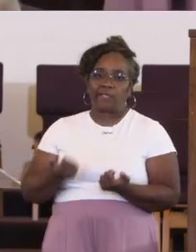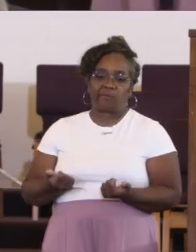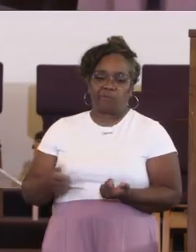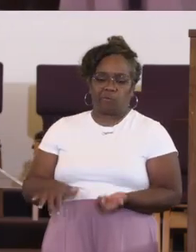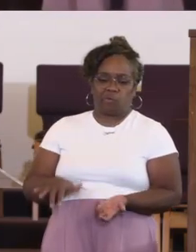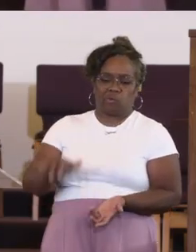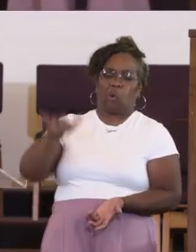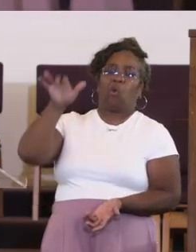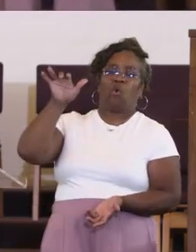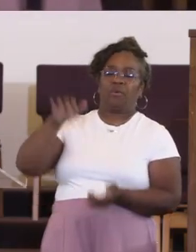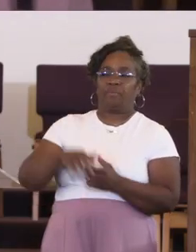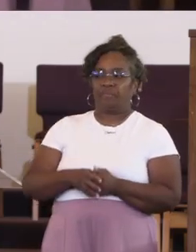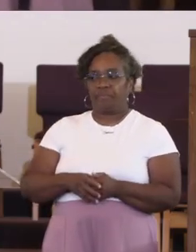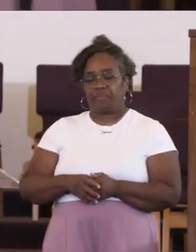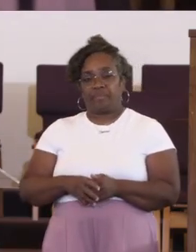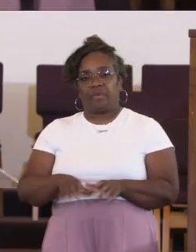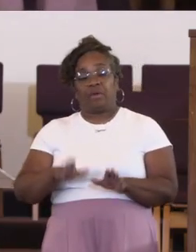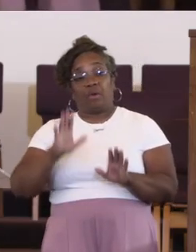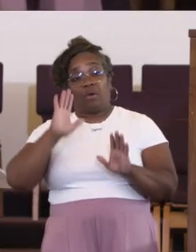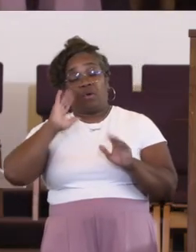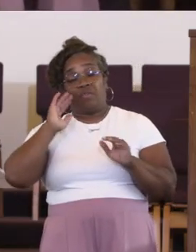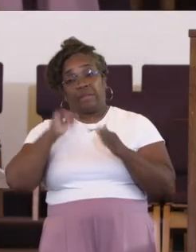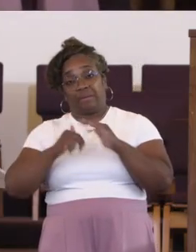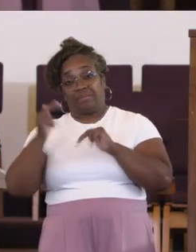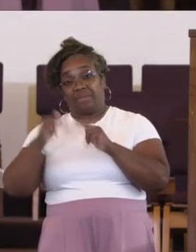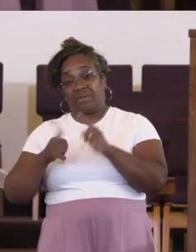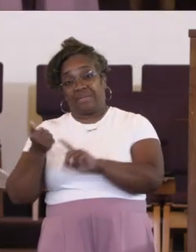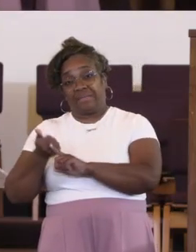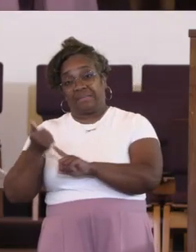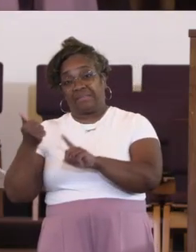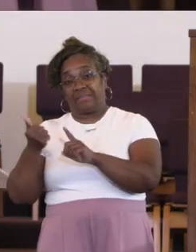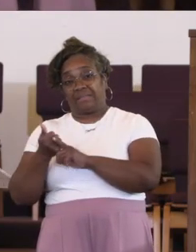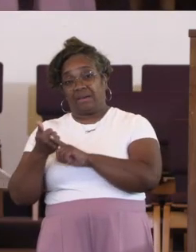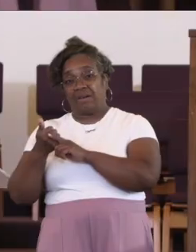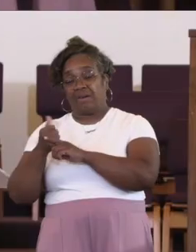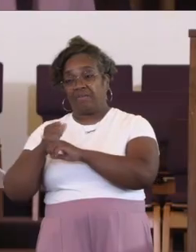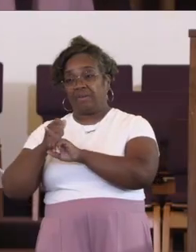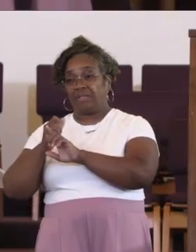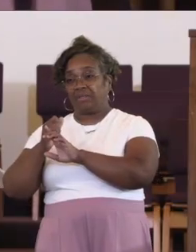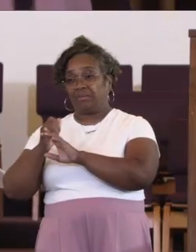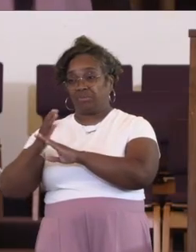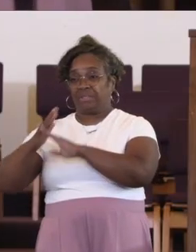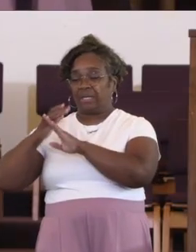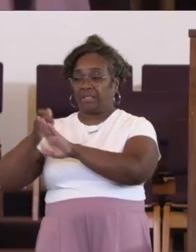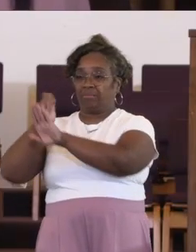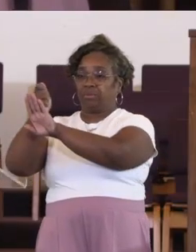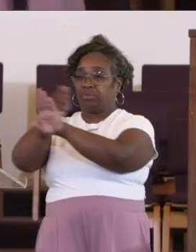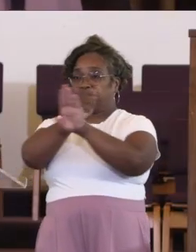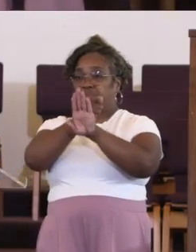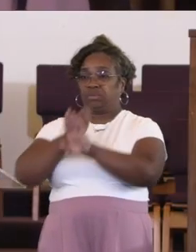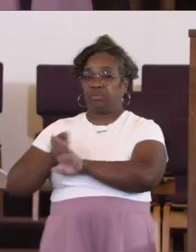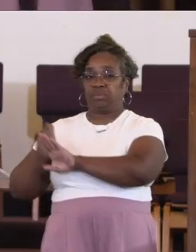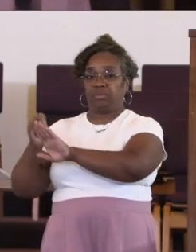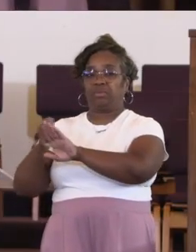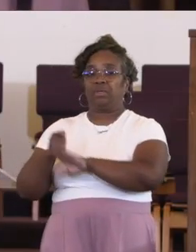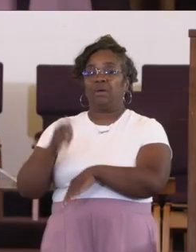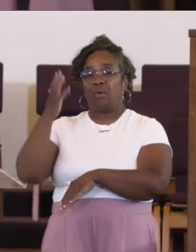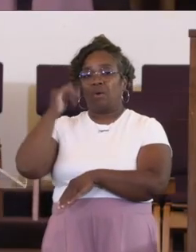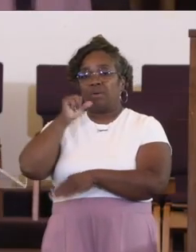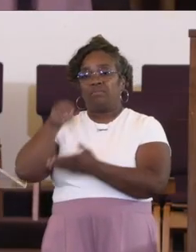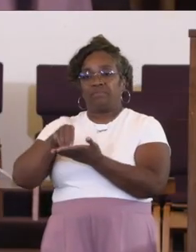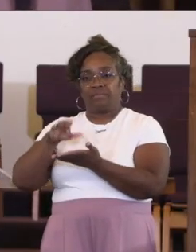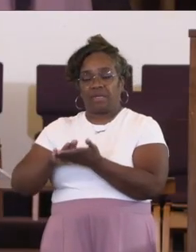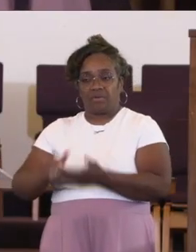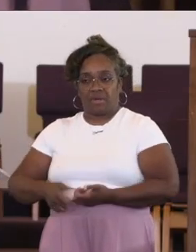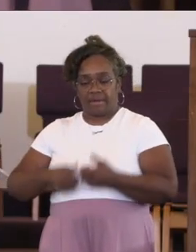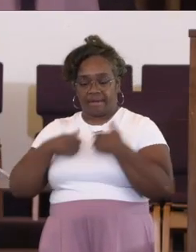building itself is sealed up, but why don't we take that address and let's see if we can't get the land bank out there. We go through the city and